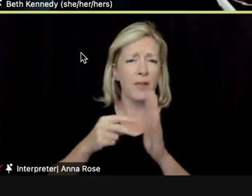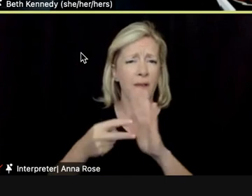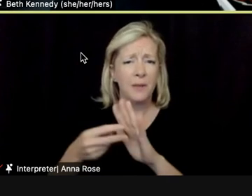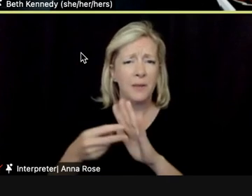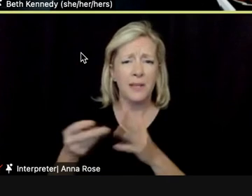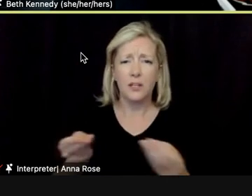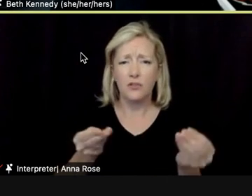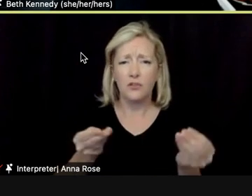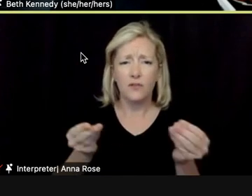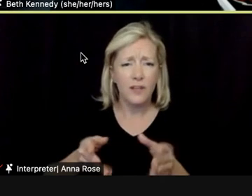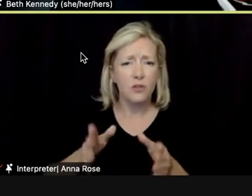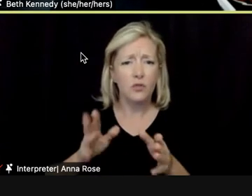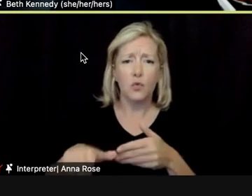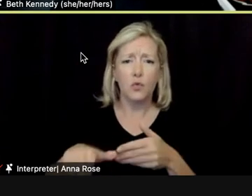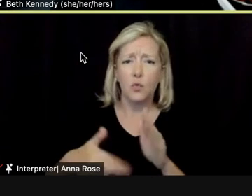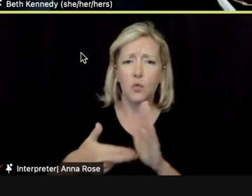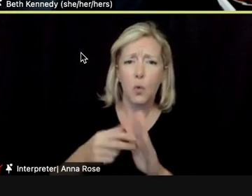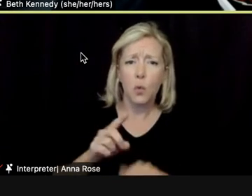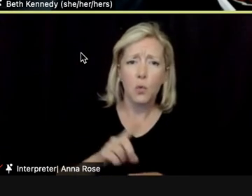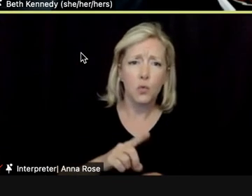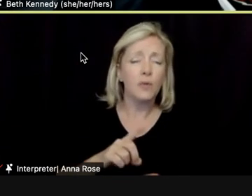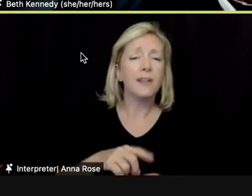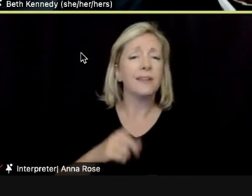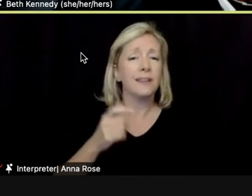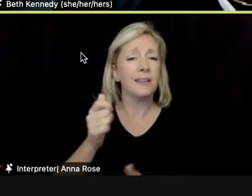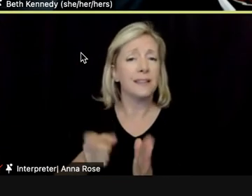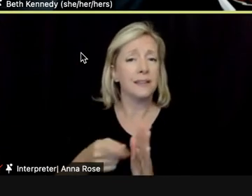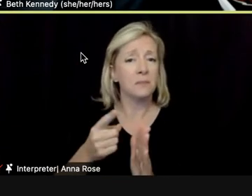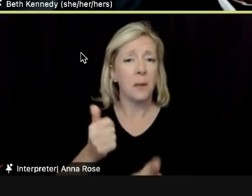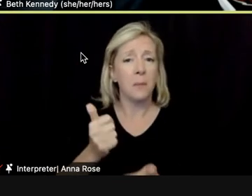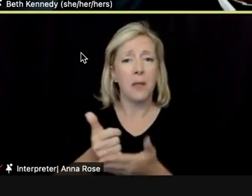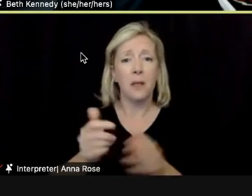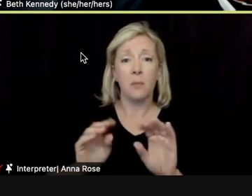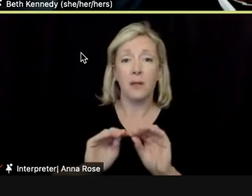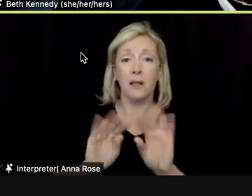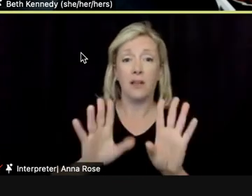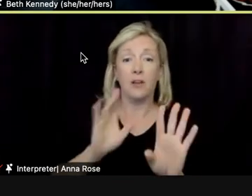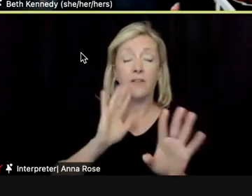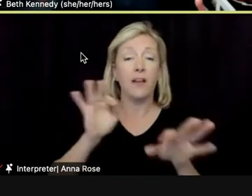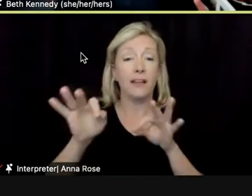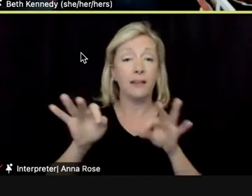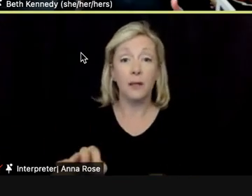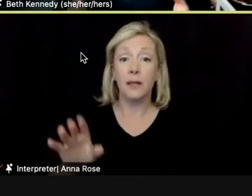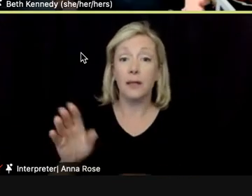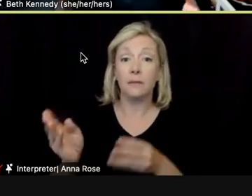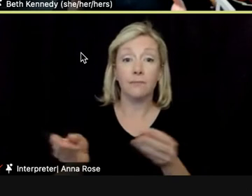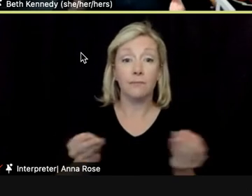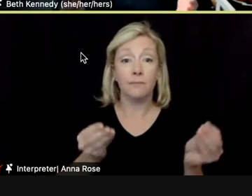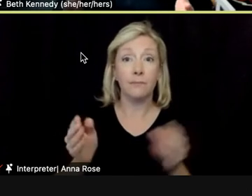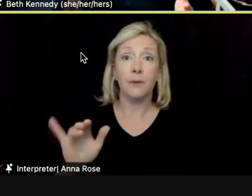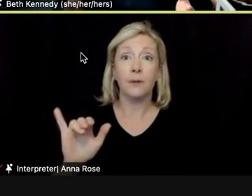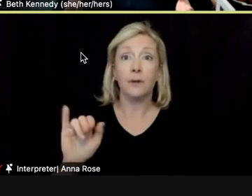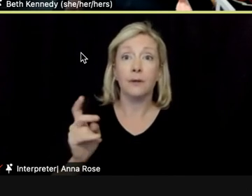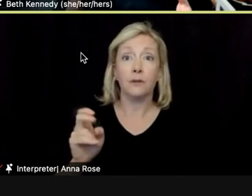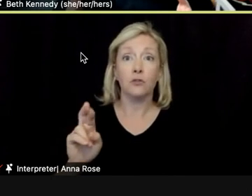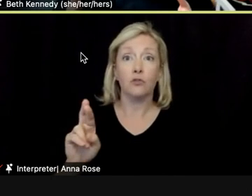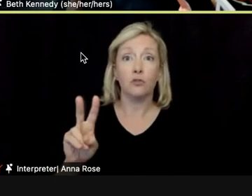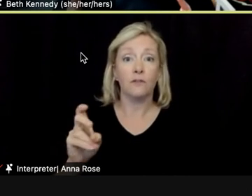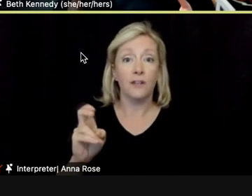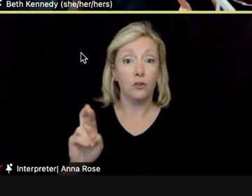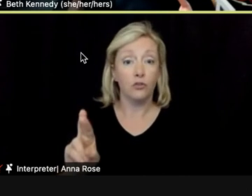mean. So I also like to talk about what an intervener is not, because that actually helps people to develop